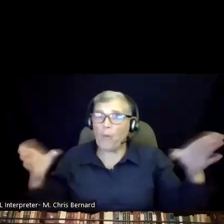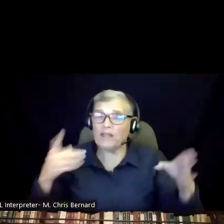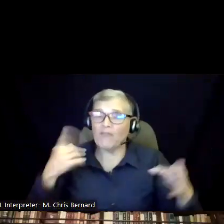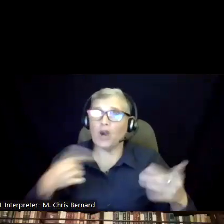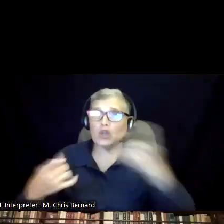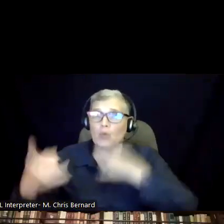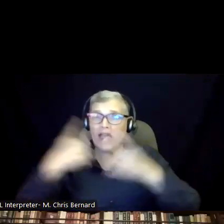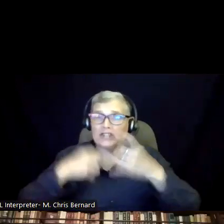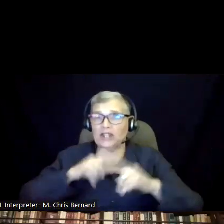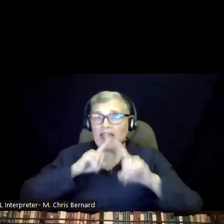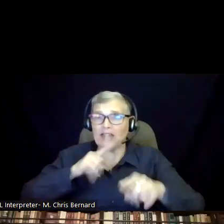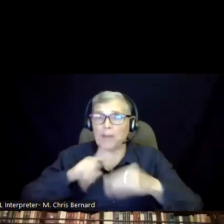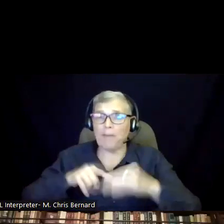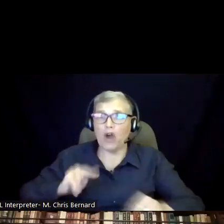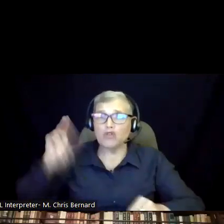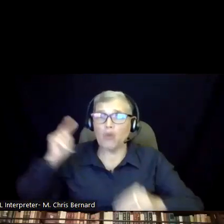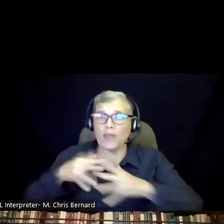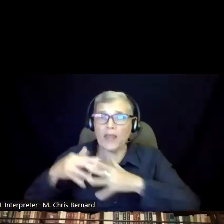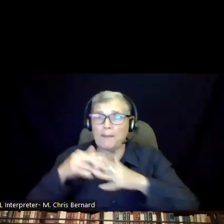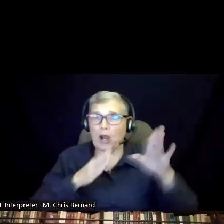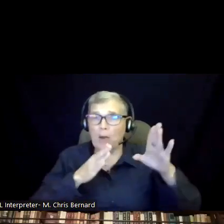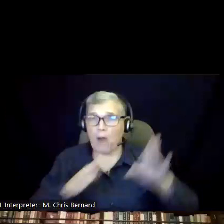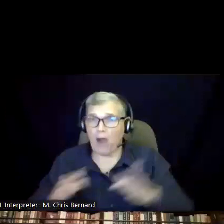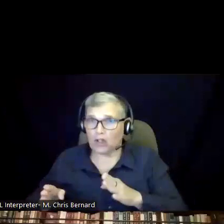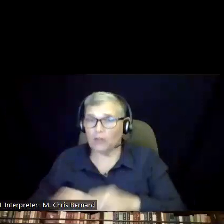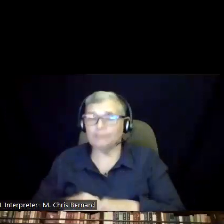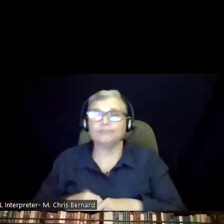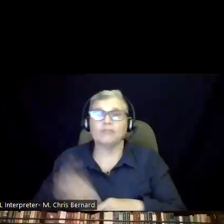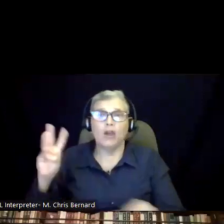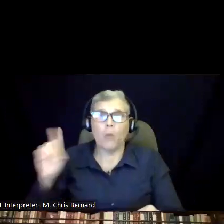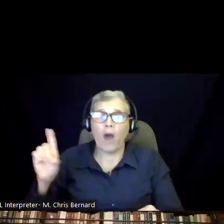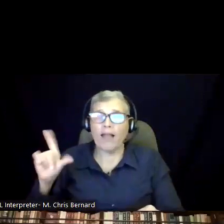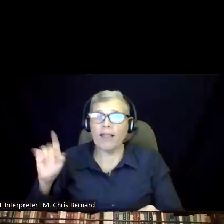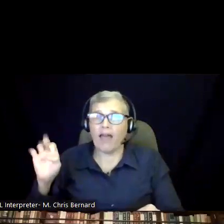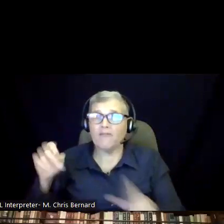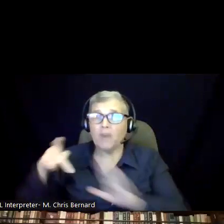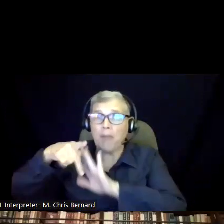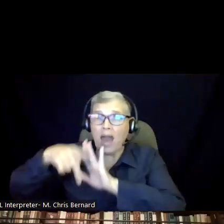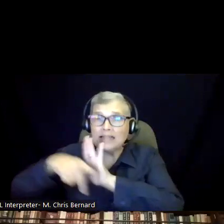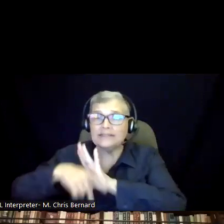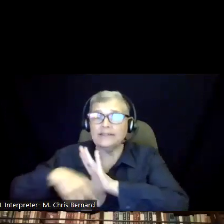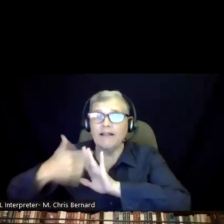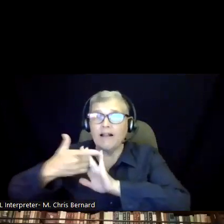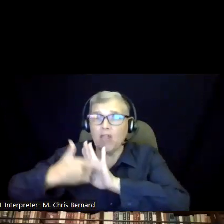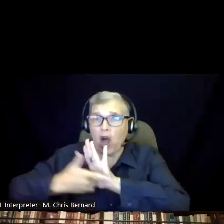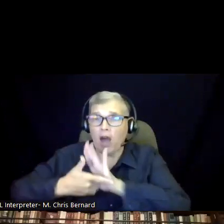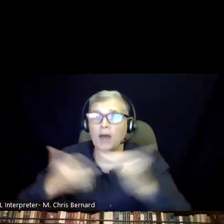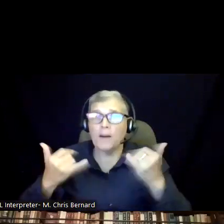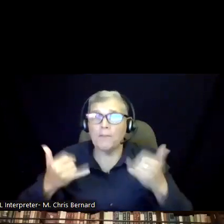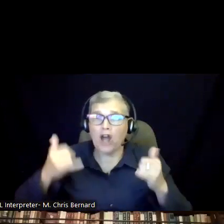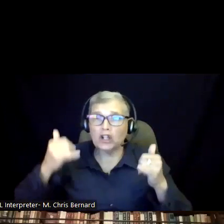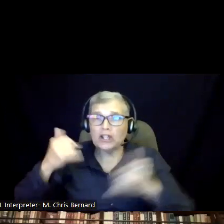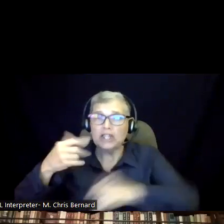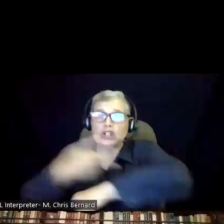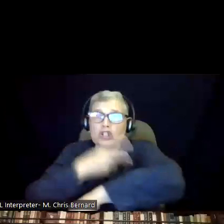American model. I'd love to answer questions about wildlife policy and law and modern sheep policy. I see some friends have